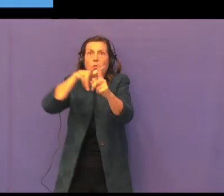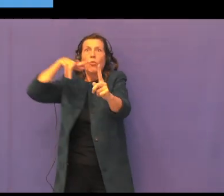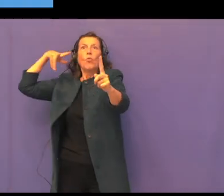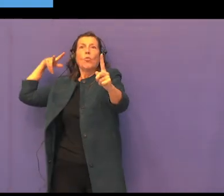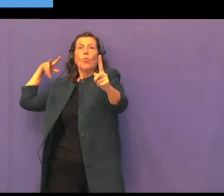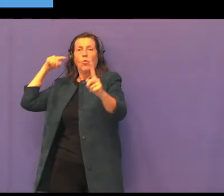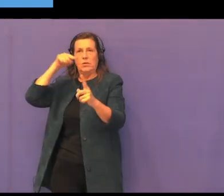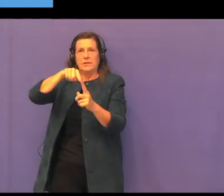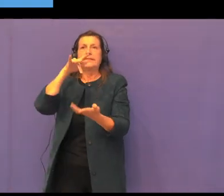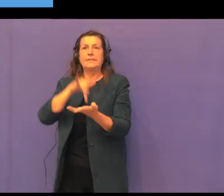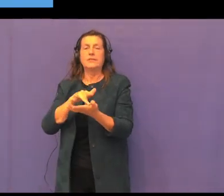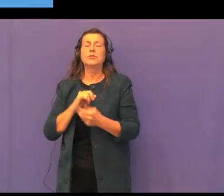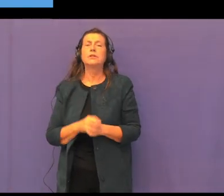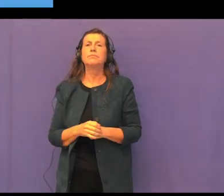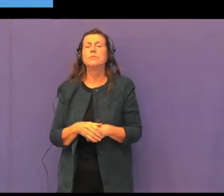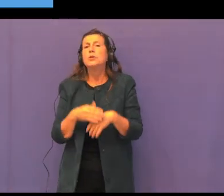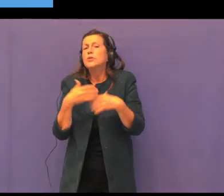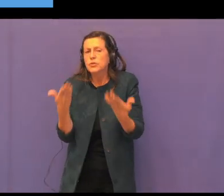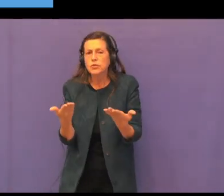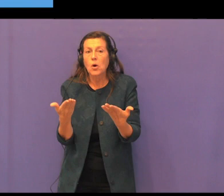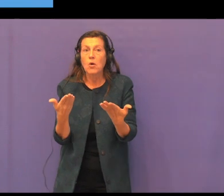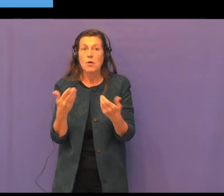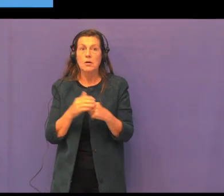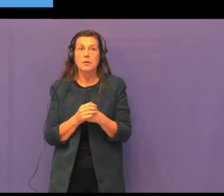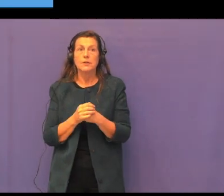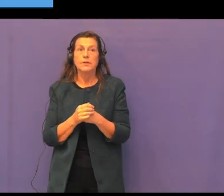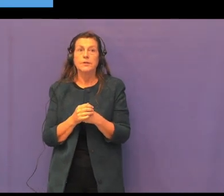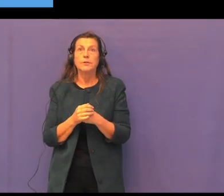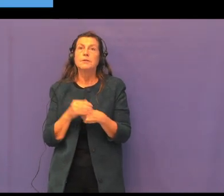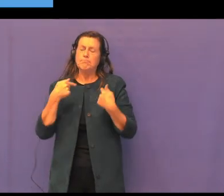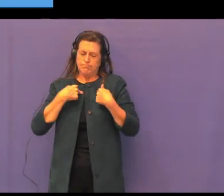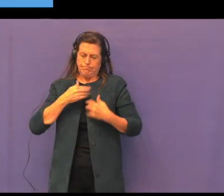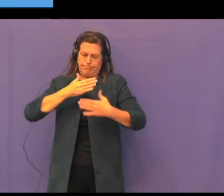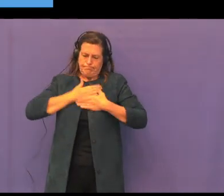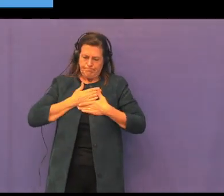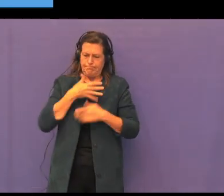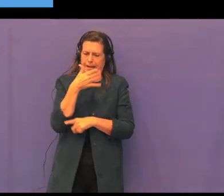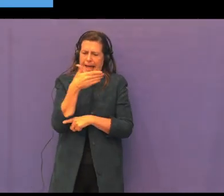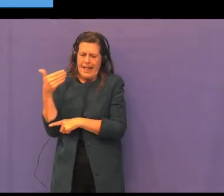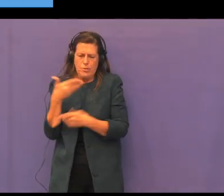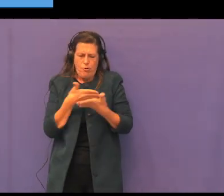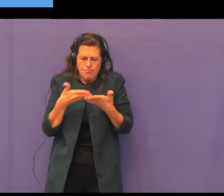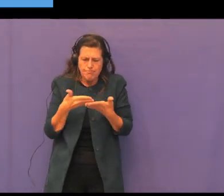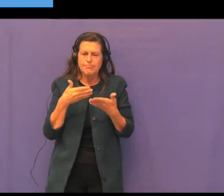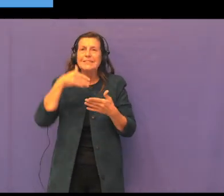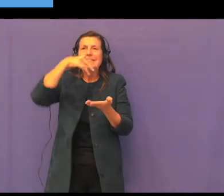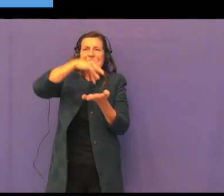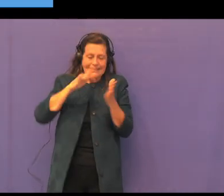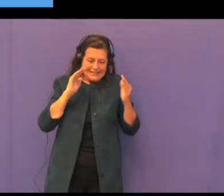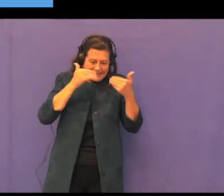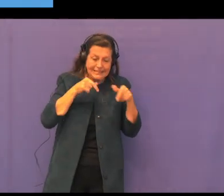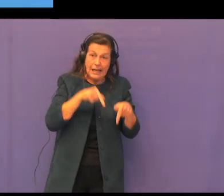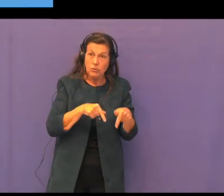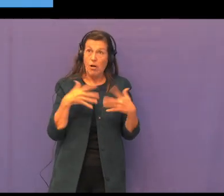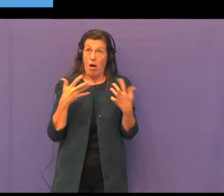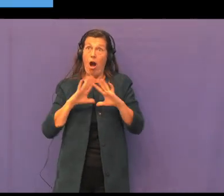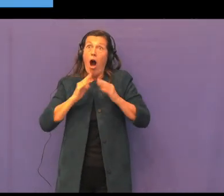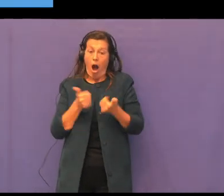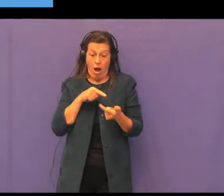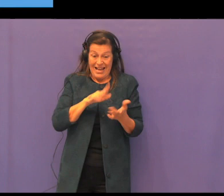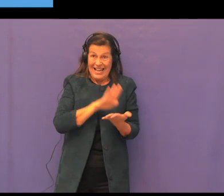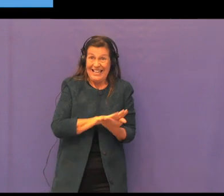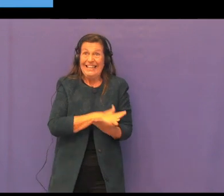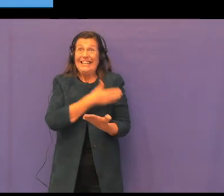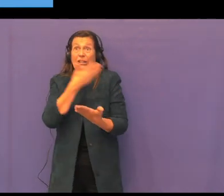destinies of their societies. In other words, how the translation of scientific texts, how the translation of religious texts, how the translation